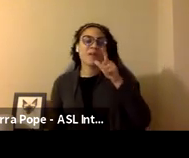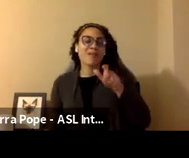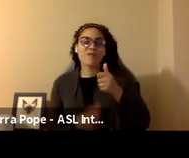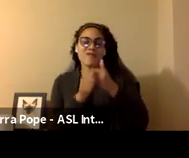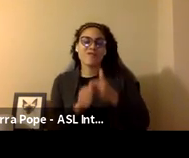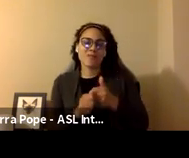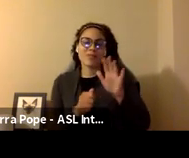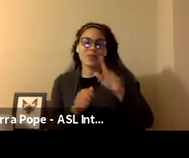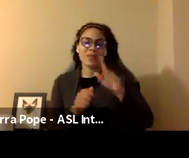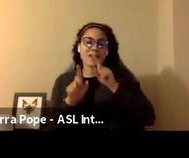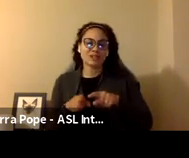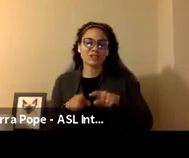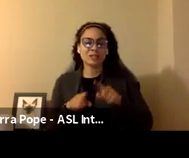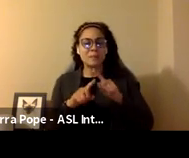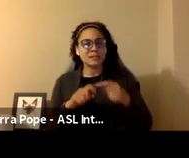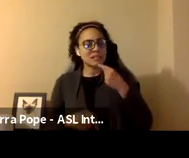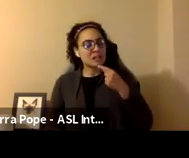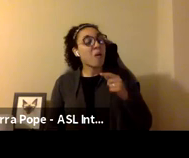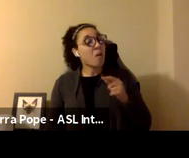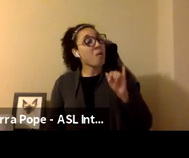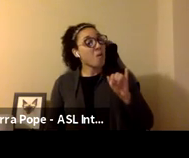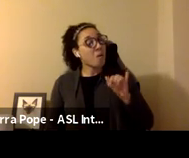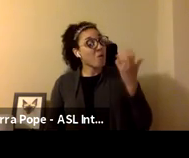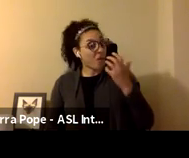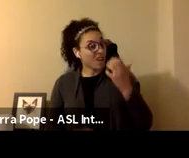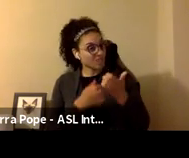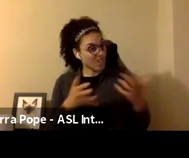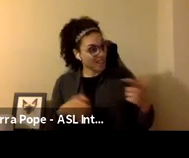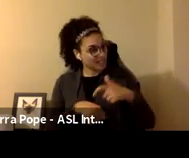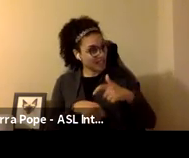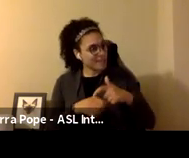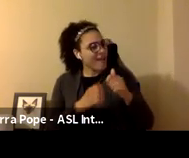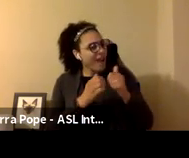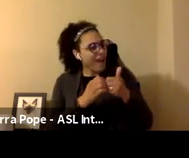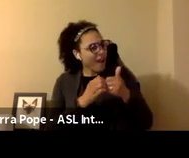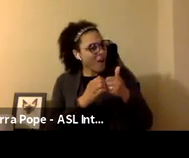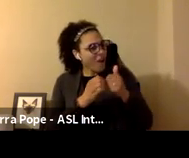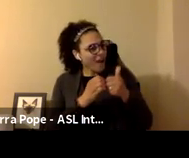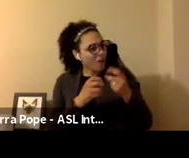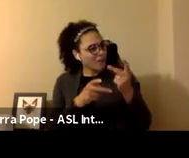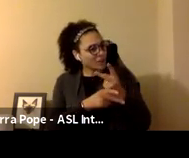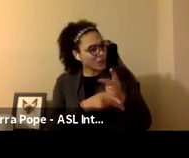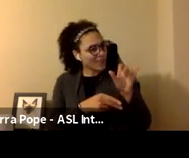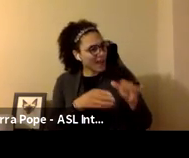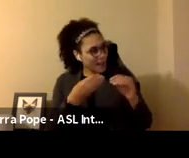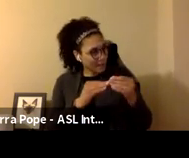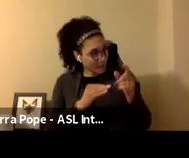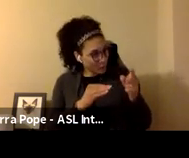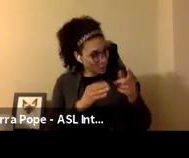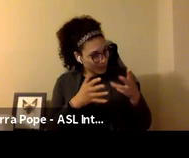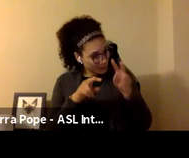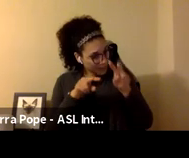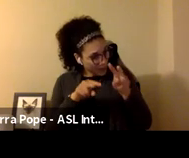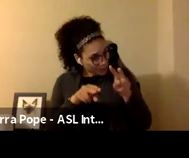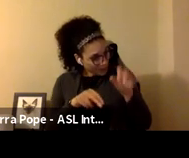just know, say, wow, that's a lot of time. I'm just curious, how did you come up with that? Have you ever tracked it before? Those